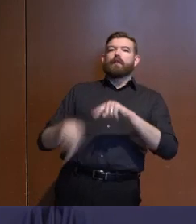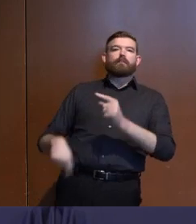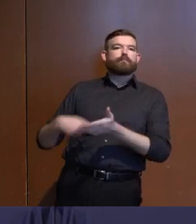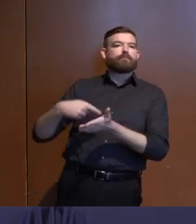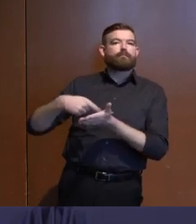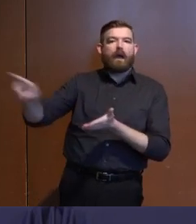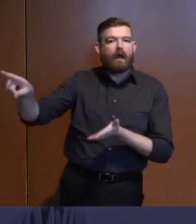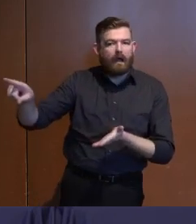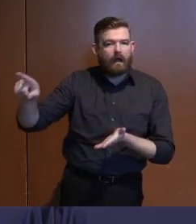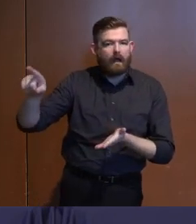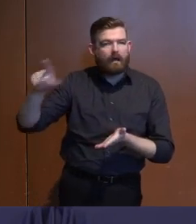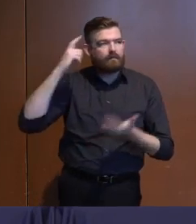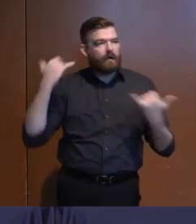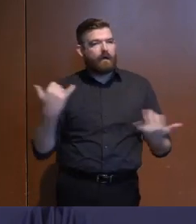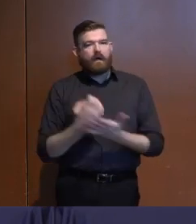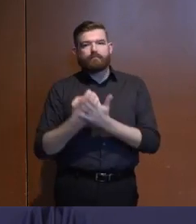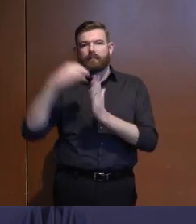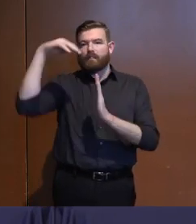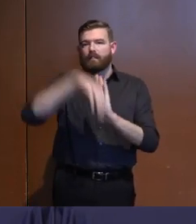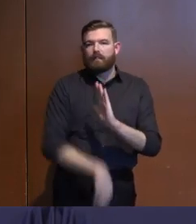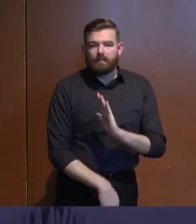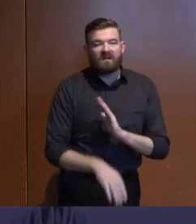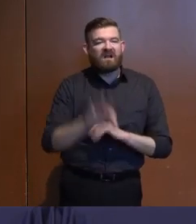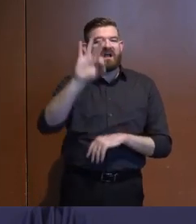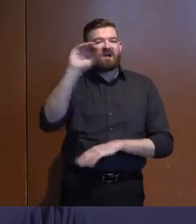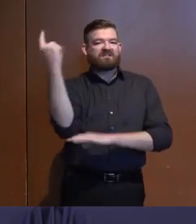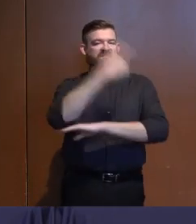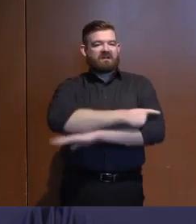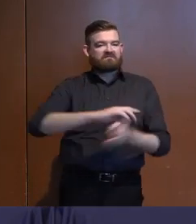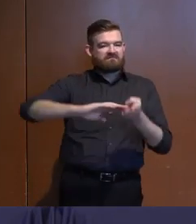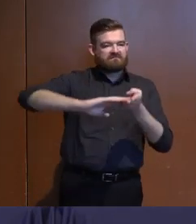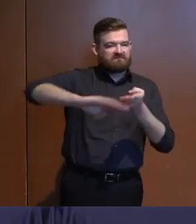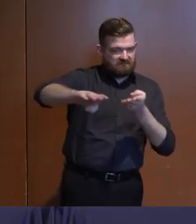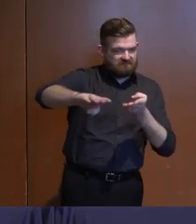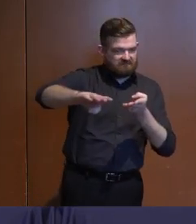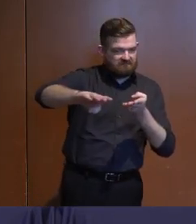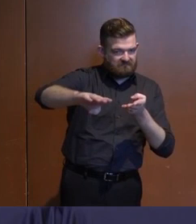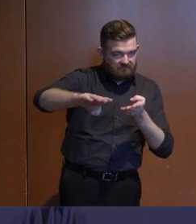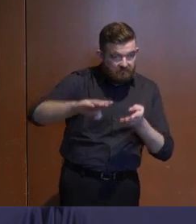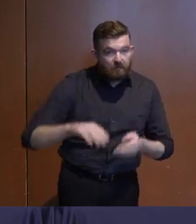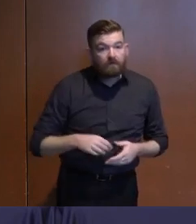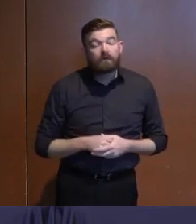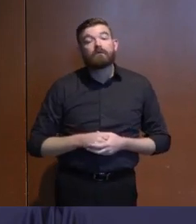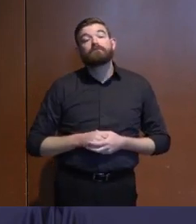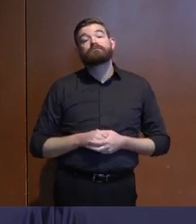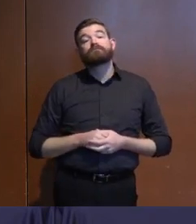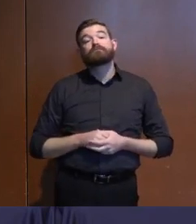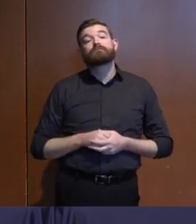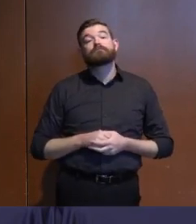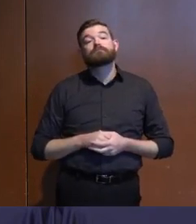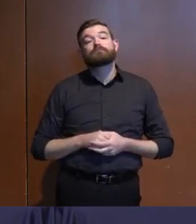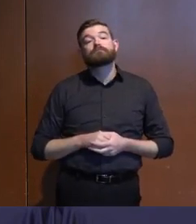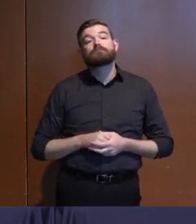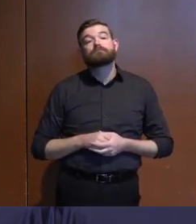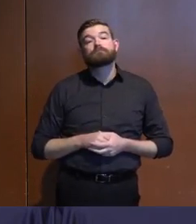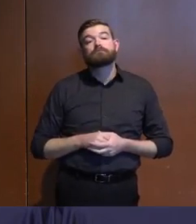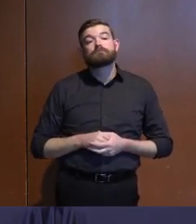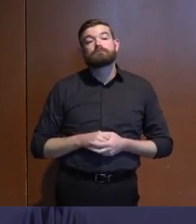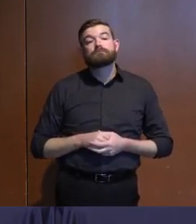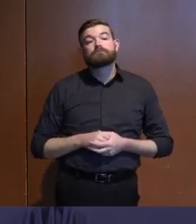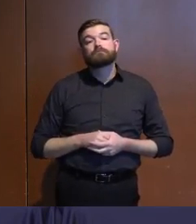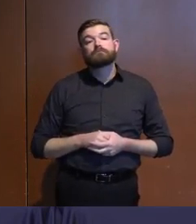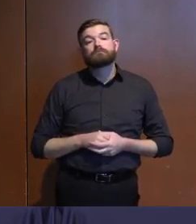this option, this 90-day grace period cannot and will not be used to downgrade anyone's credit rating, and